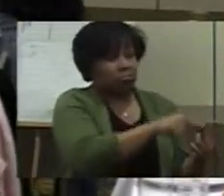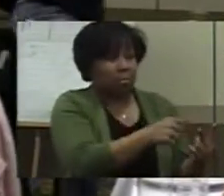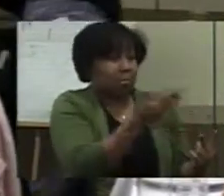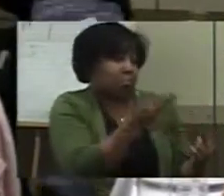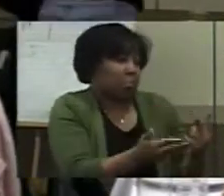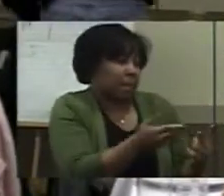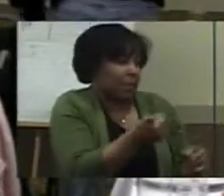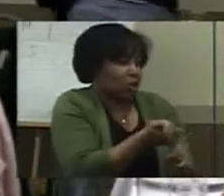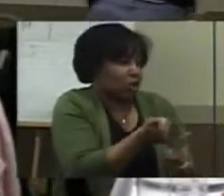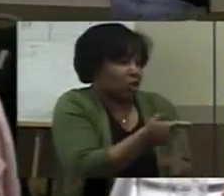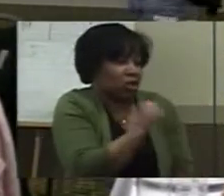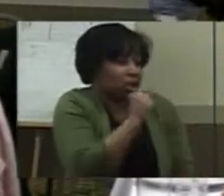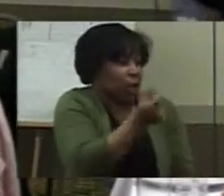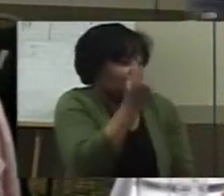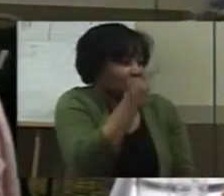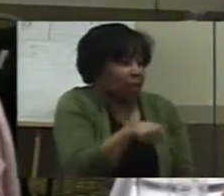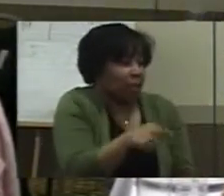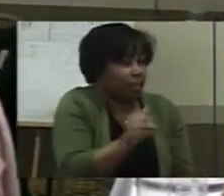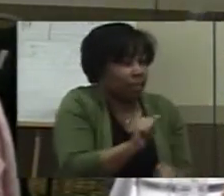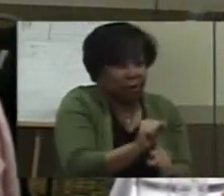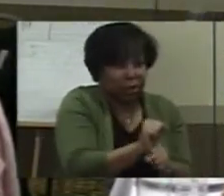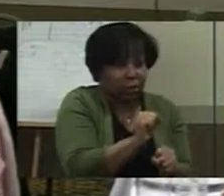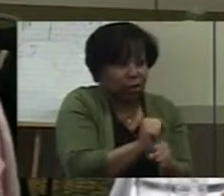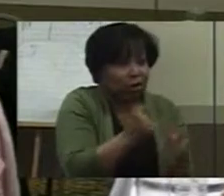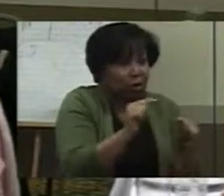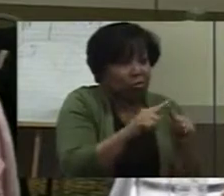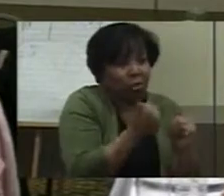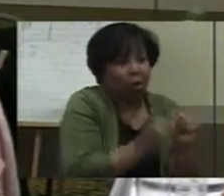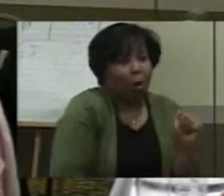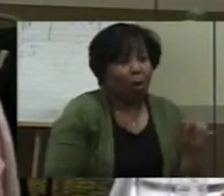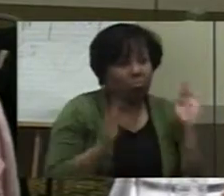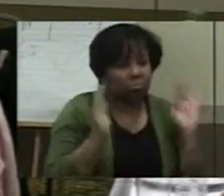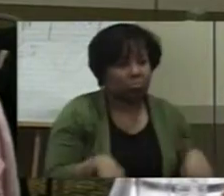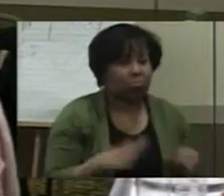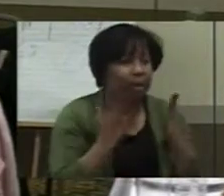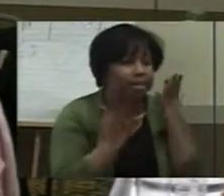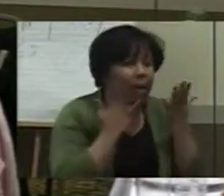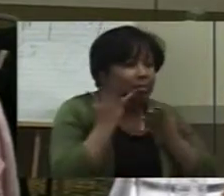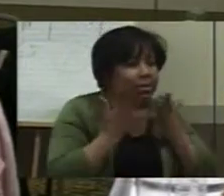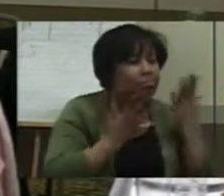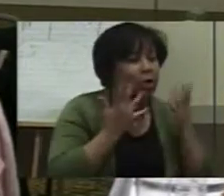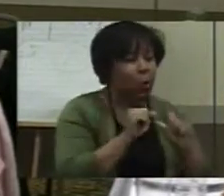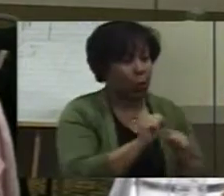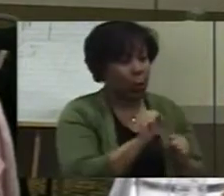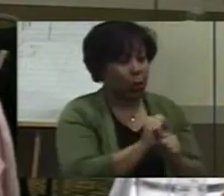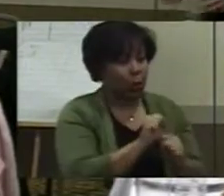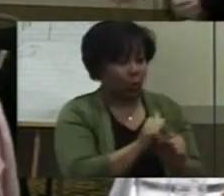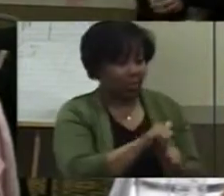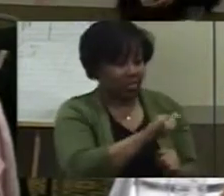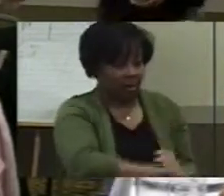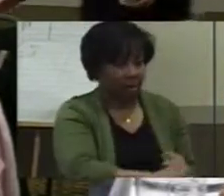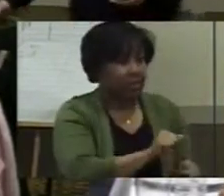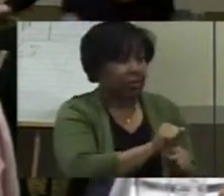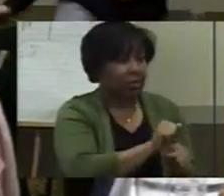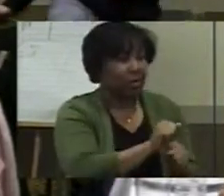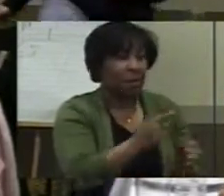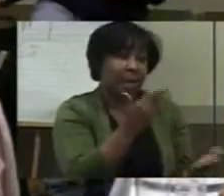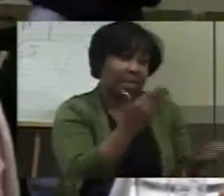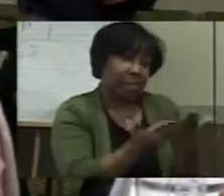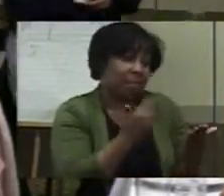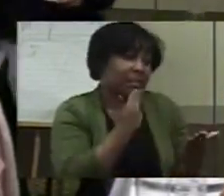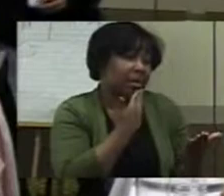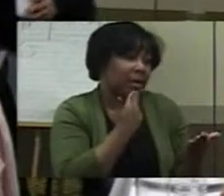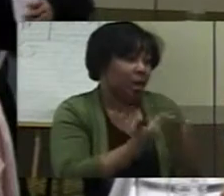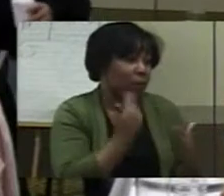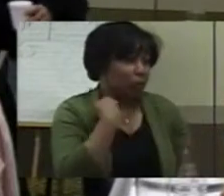that she does not understand the material and is just trying to avoid embarrassment. Okay. Working with the material. It'd probably be helpful